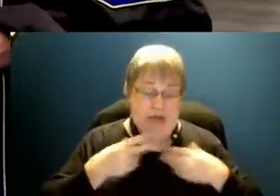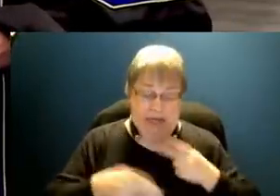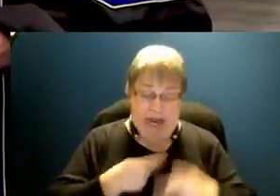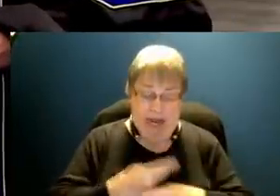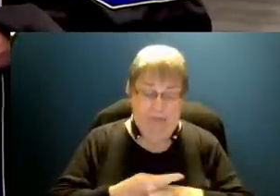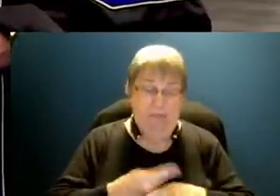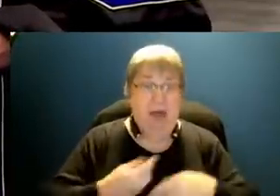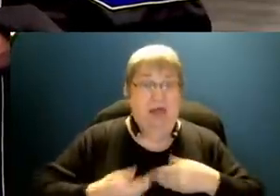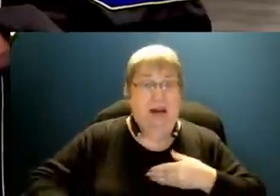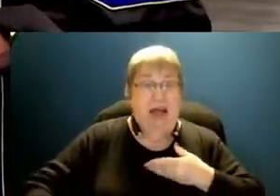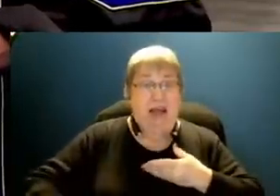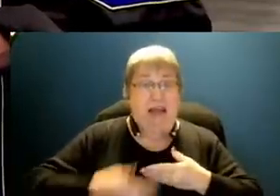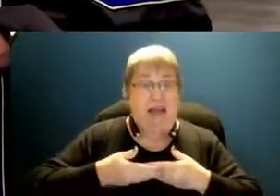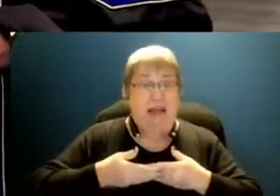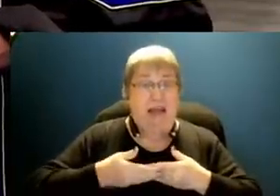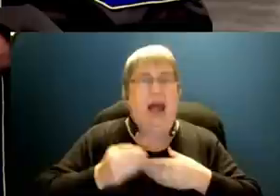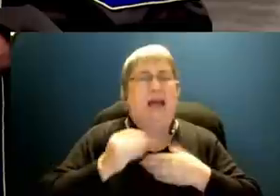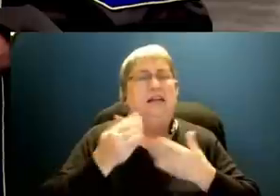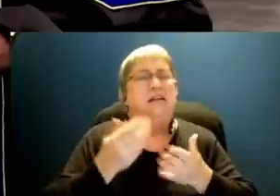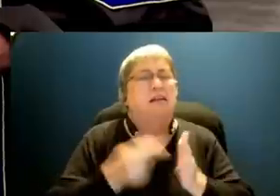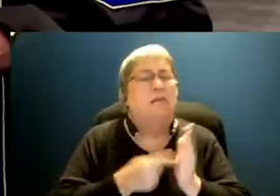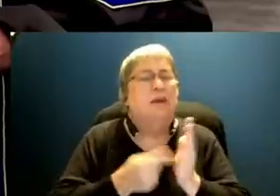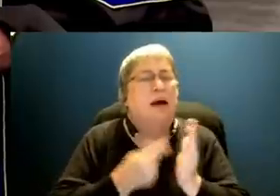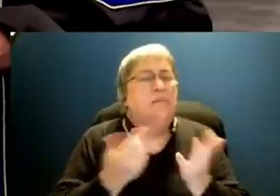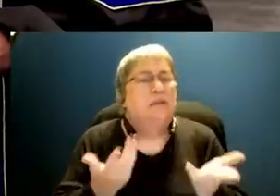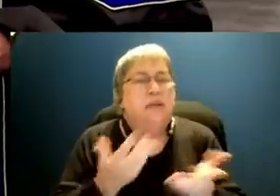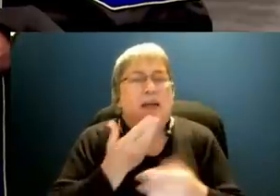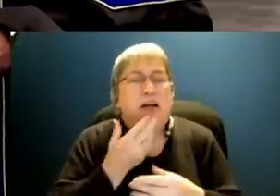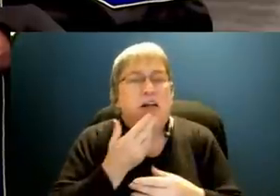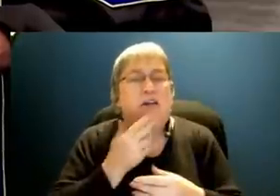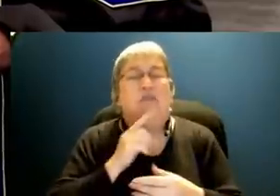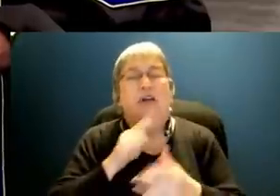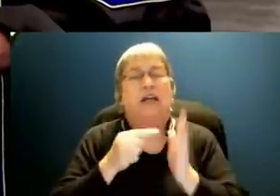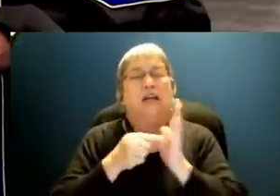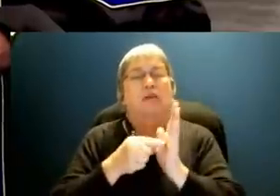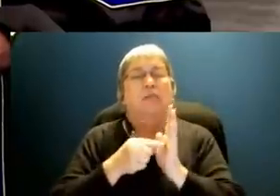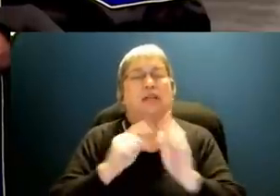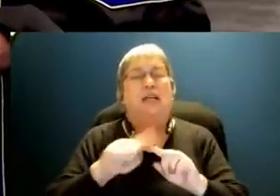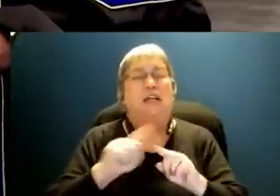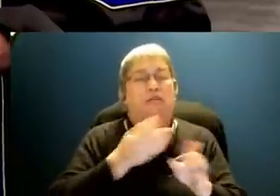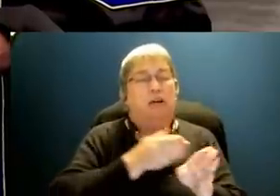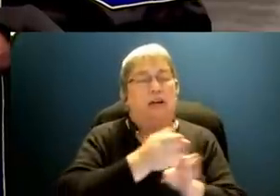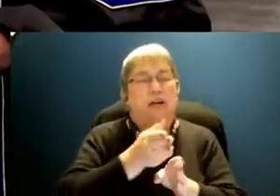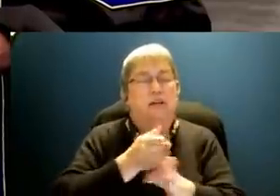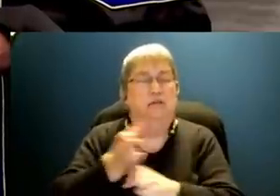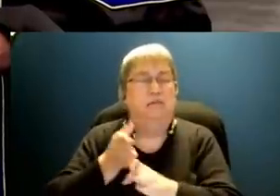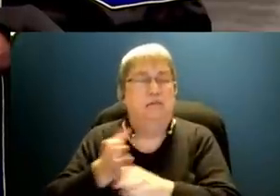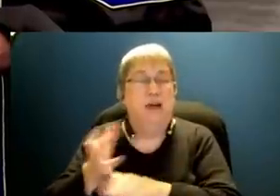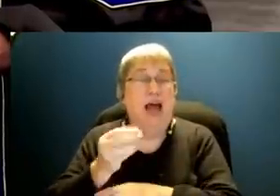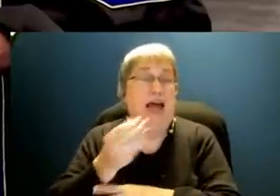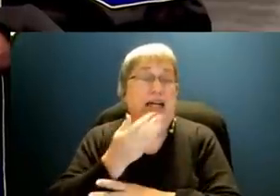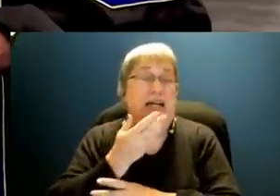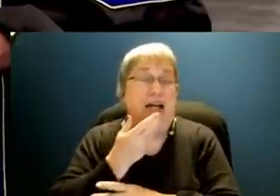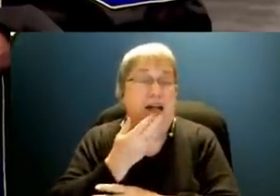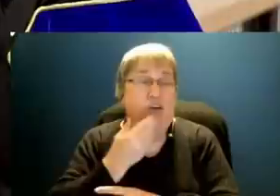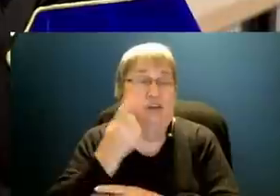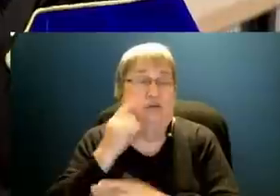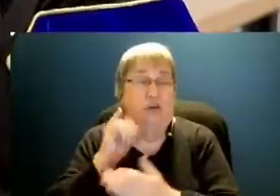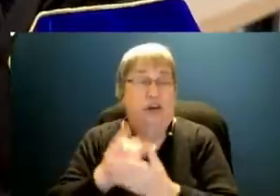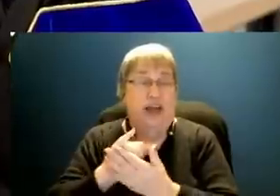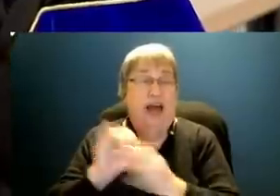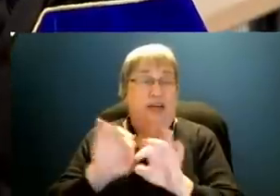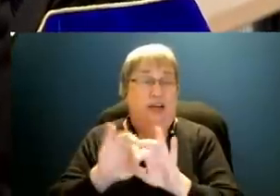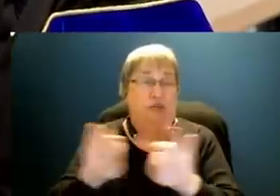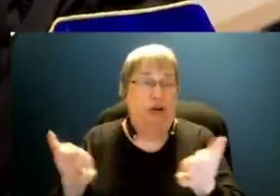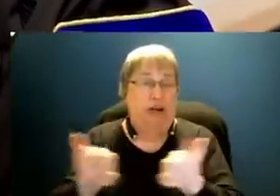by the degree level, and the various trim colors and hoods represent different disciplines, specialties, and colors of the degree-granting institution.